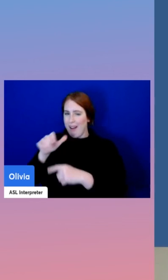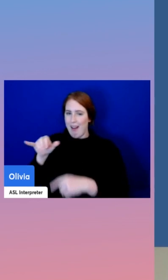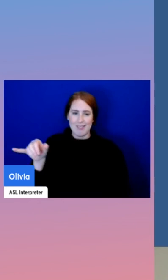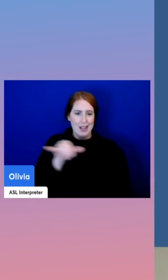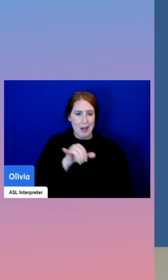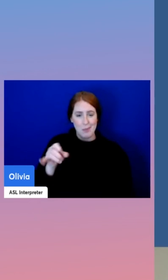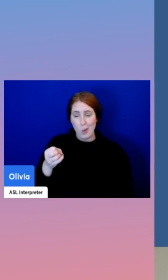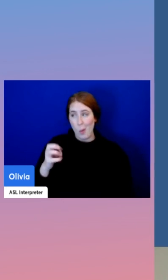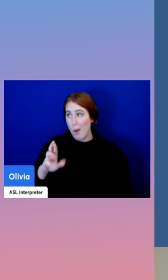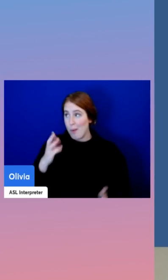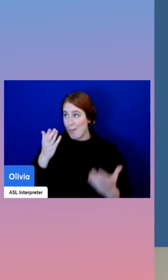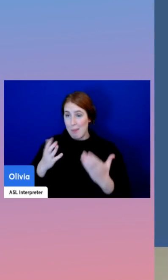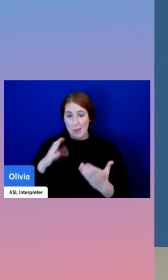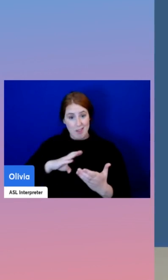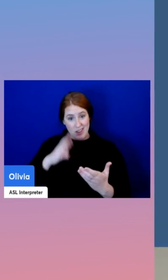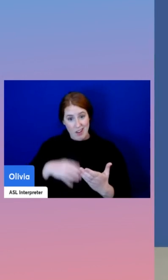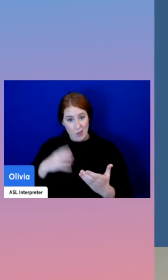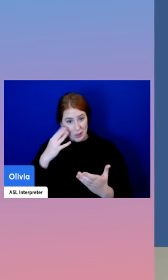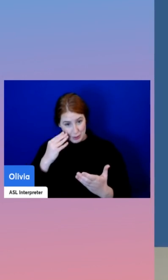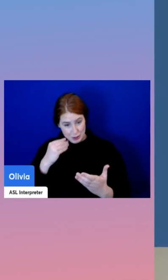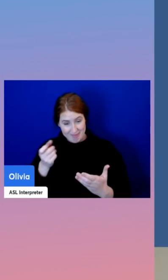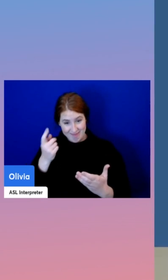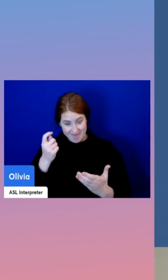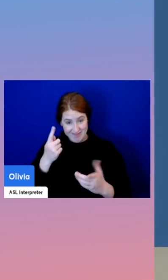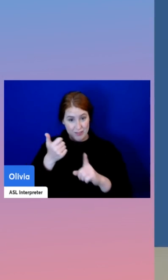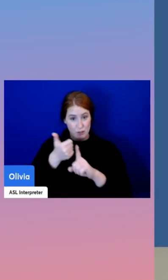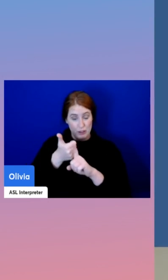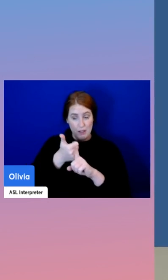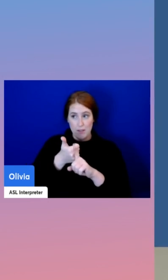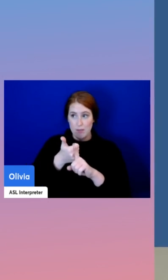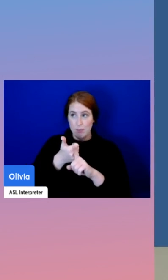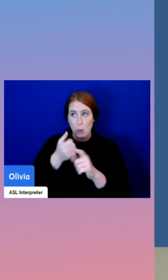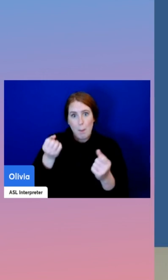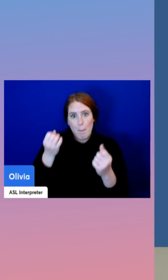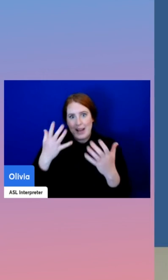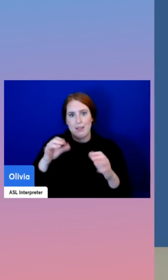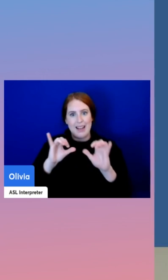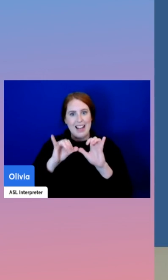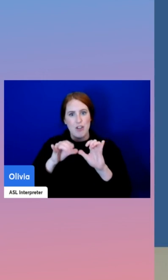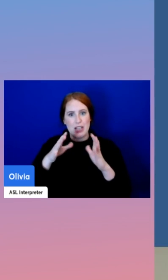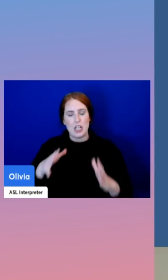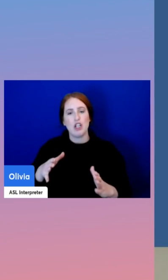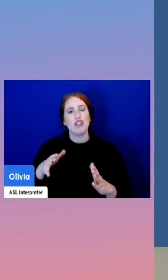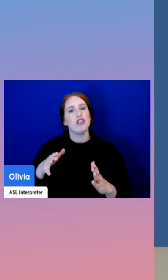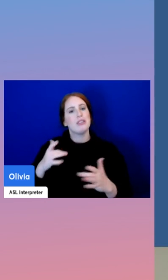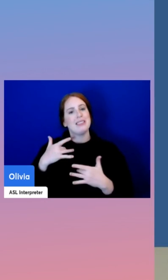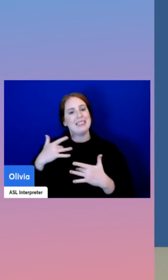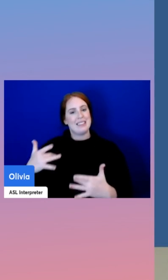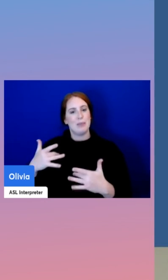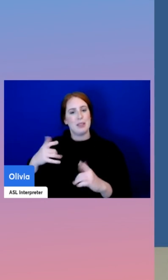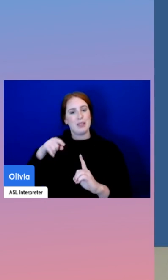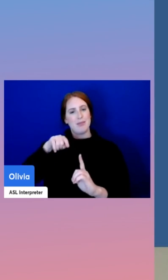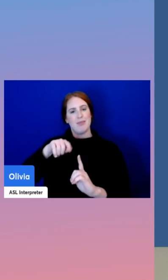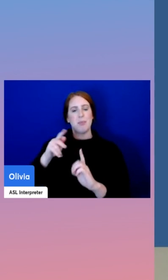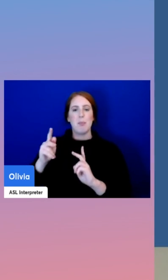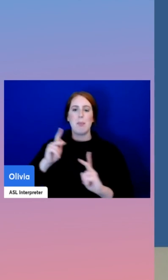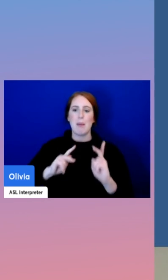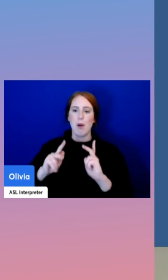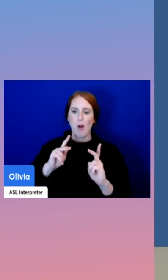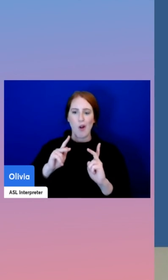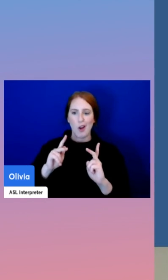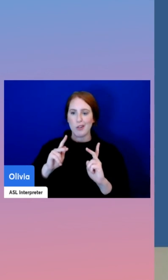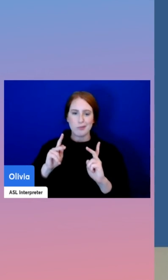all. Because as engineers, oftentimes people are subjected to